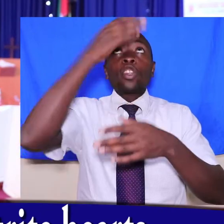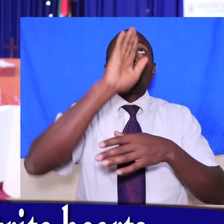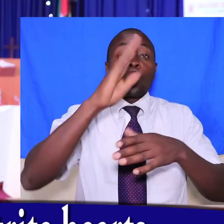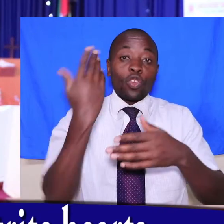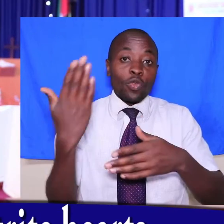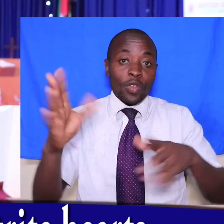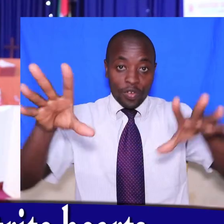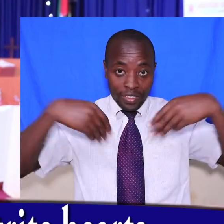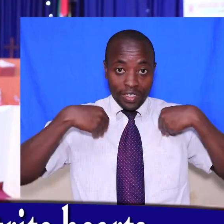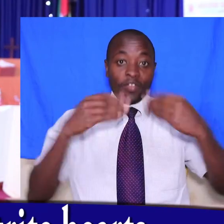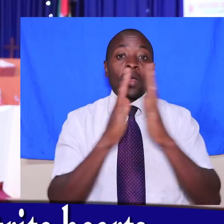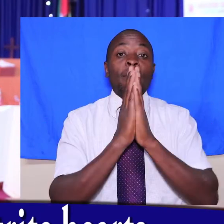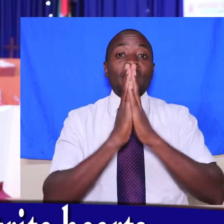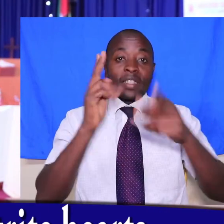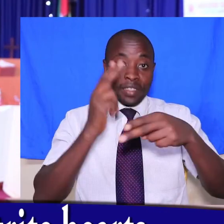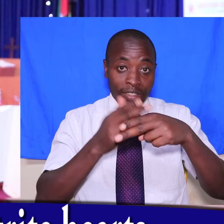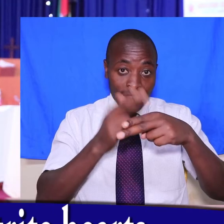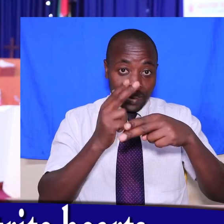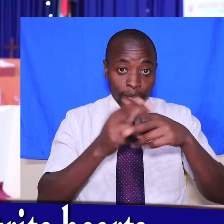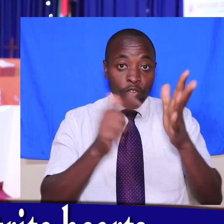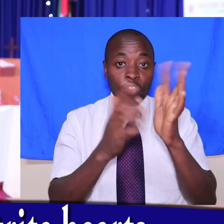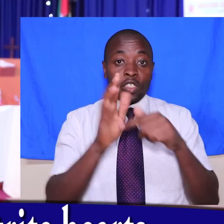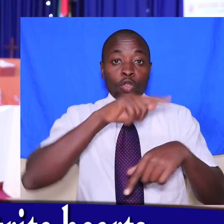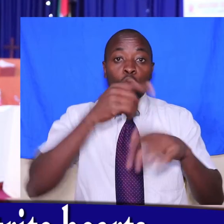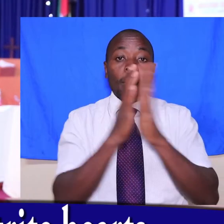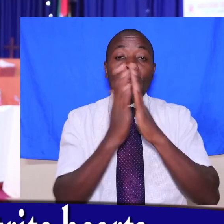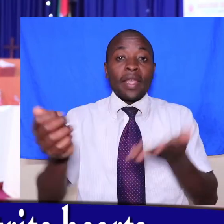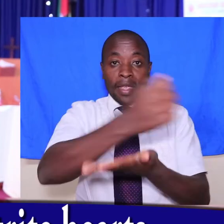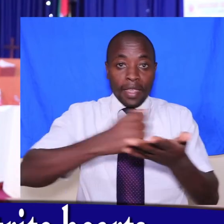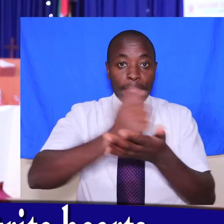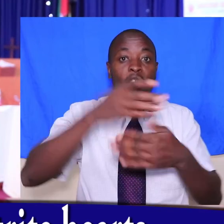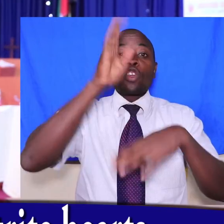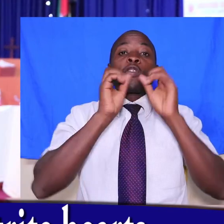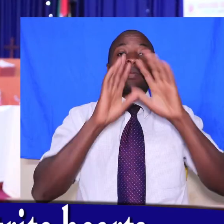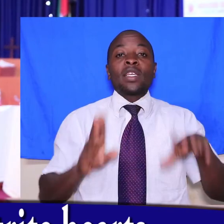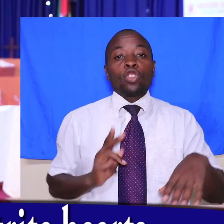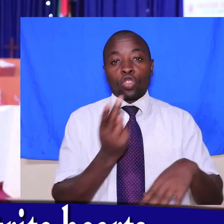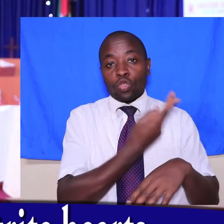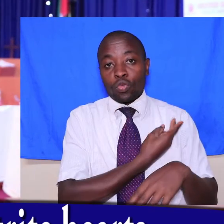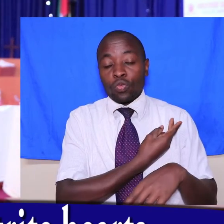always receive our prayers. In Jesus' name we pray. Amen. God bless you.